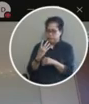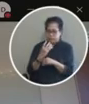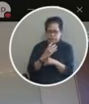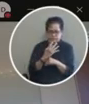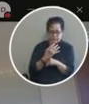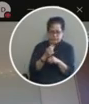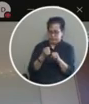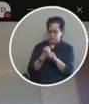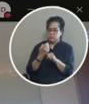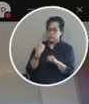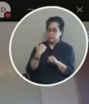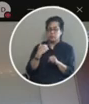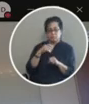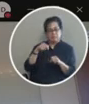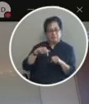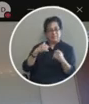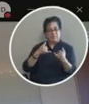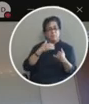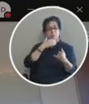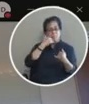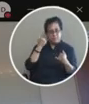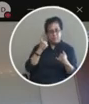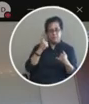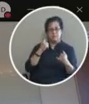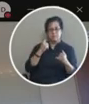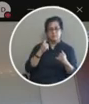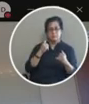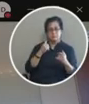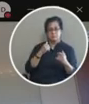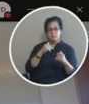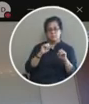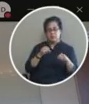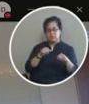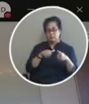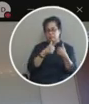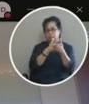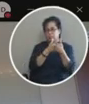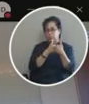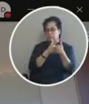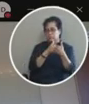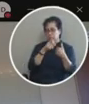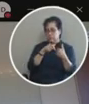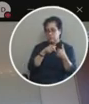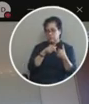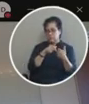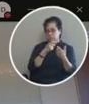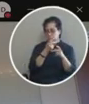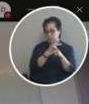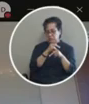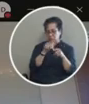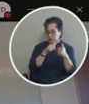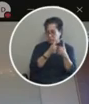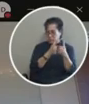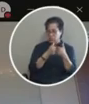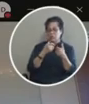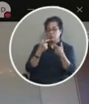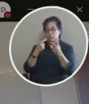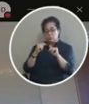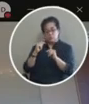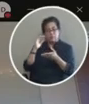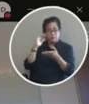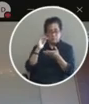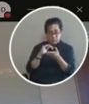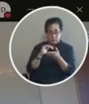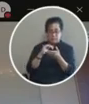are today, we're in a much better position to be able to address this challenge. Obviously, we're aware that we're trying to minimize the impact